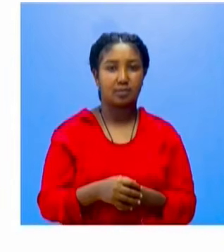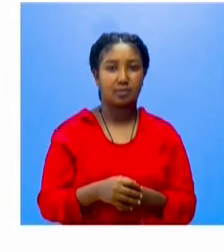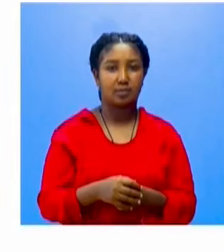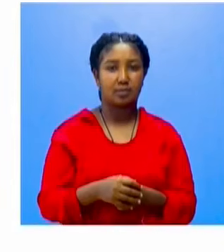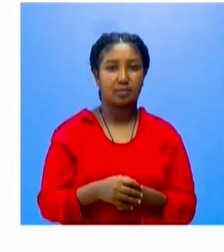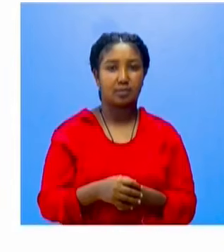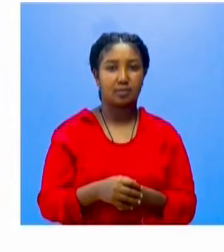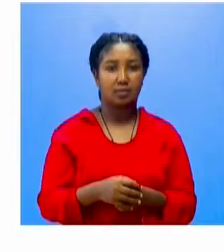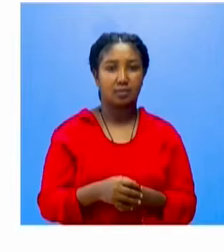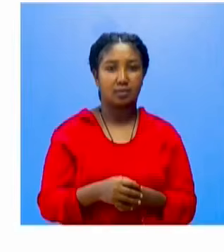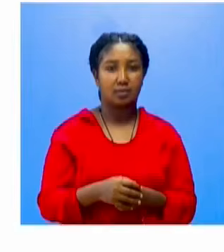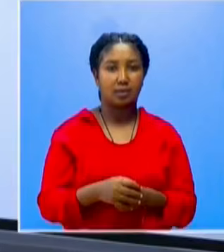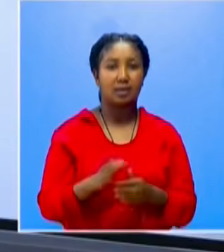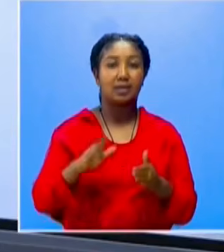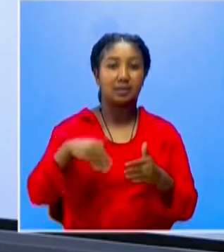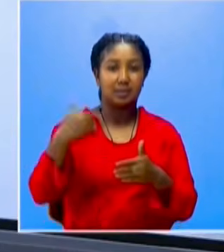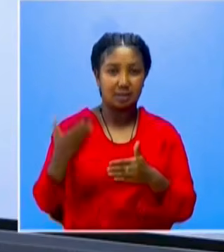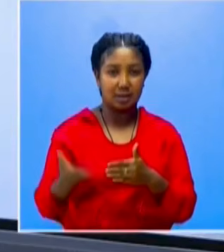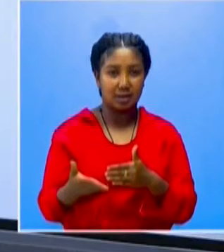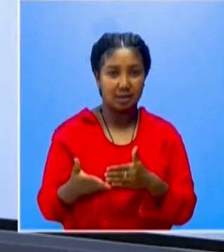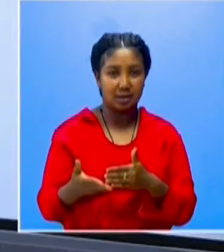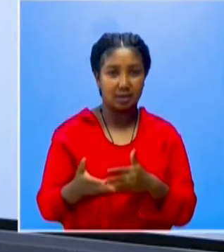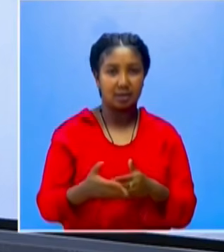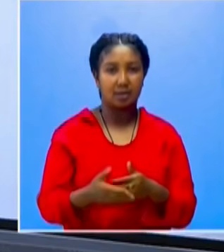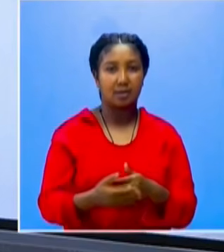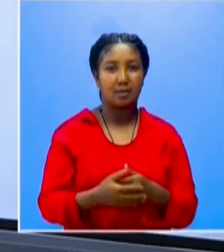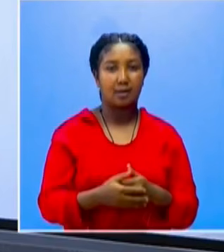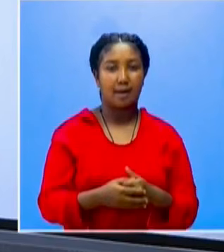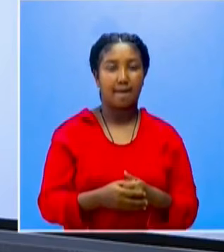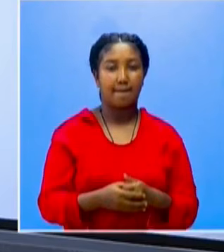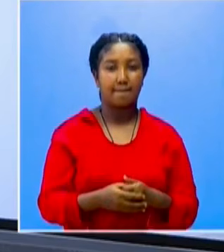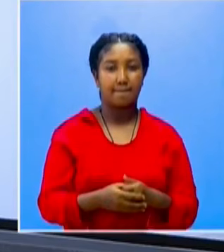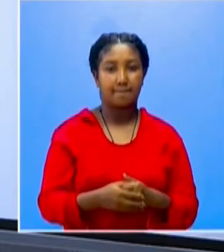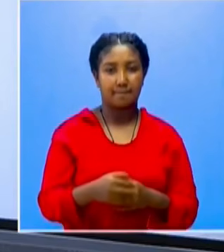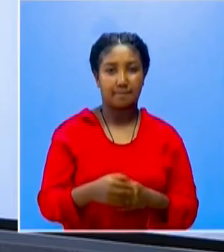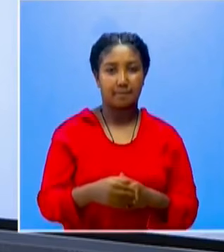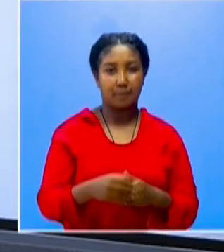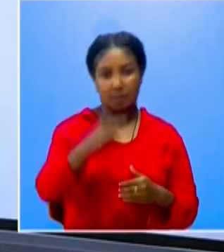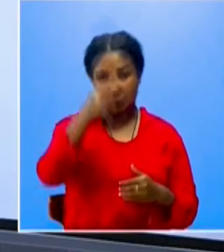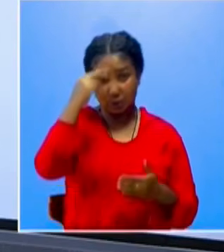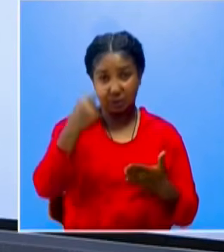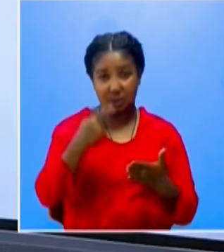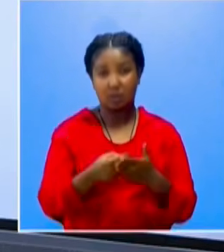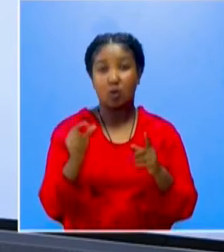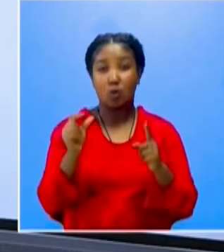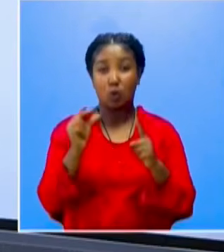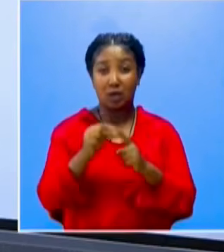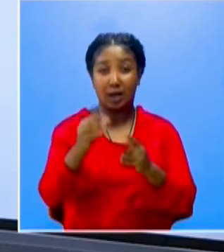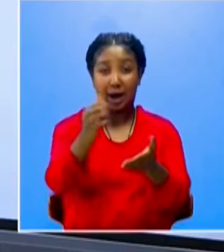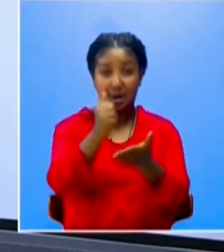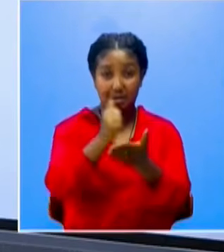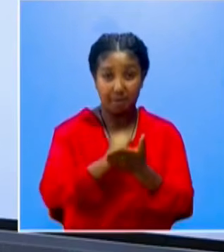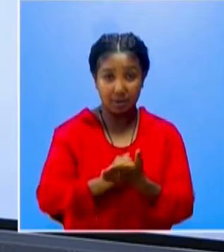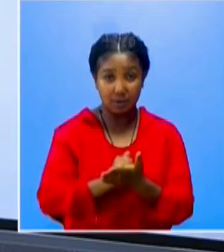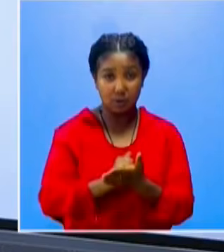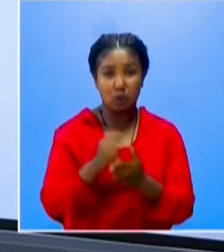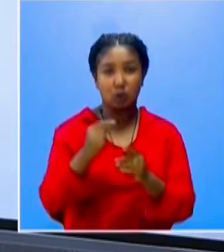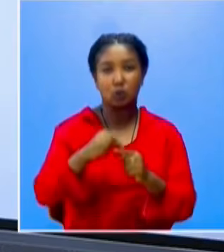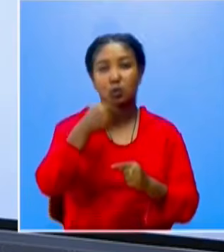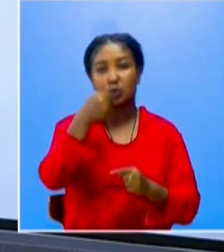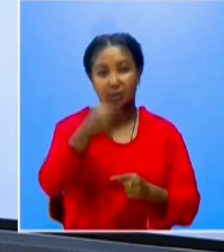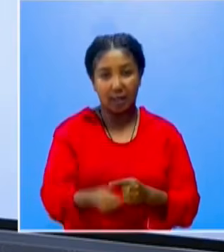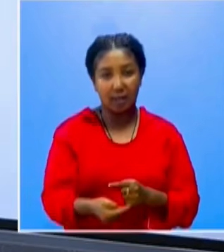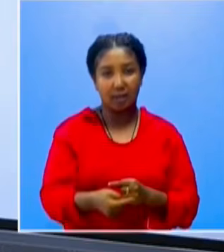okay? Then, what comes next is what? Because this word can help us to